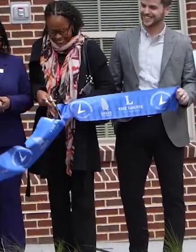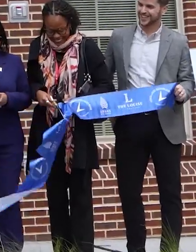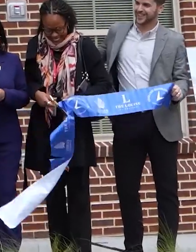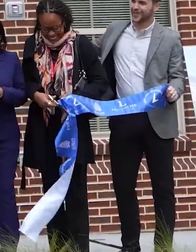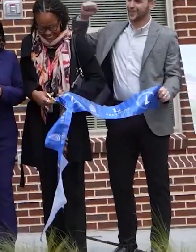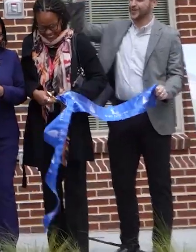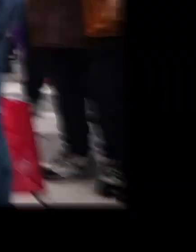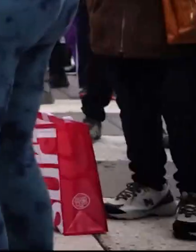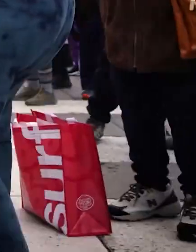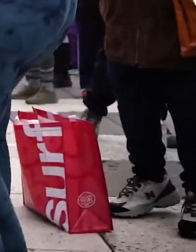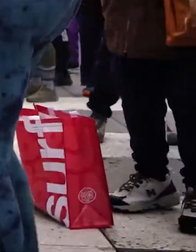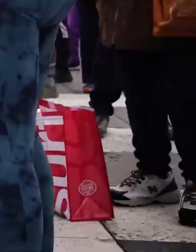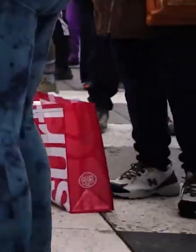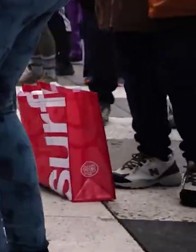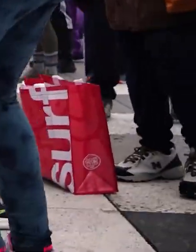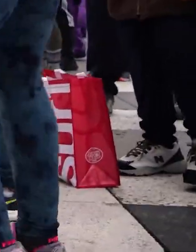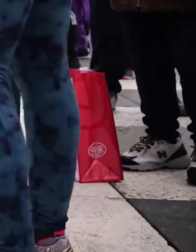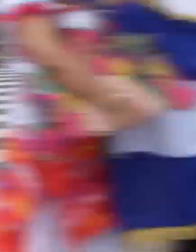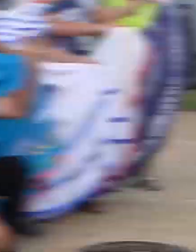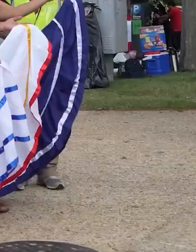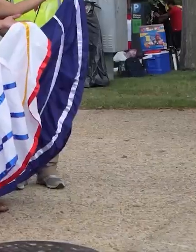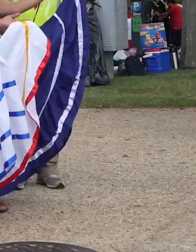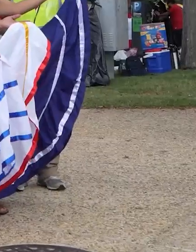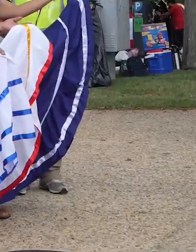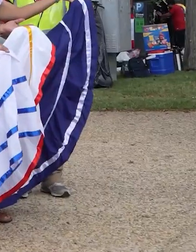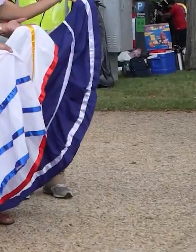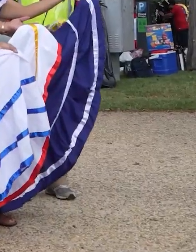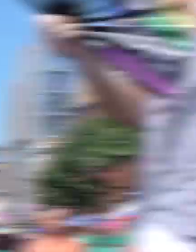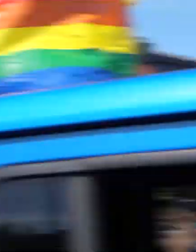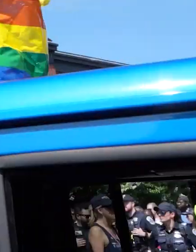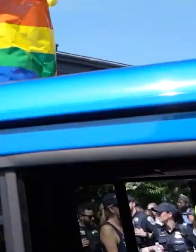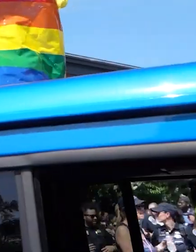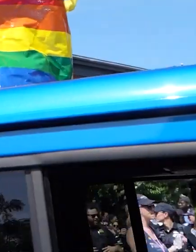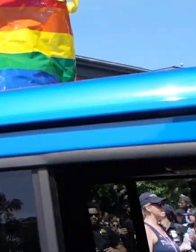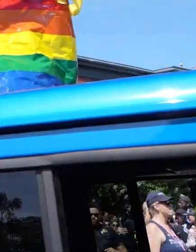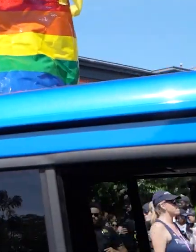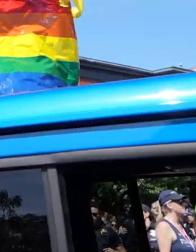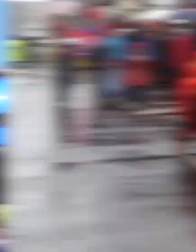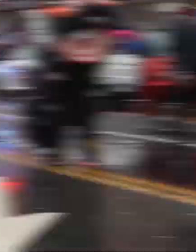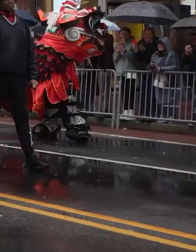keep building a DC that works for everyone.